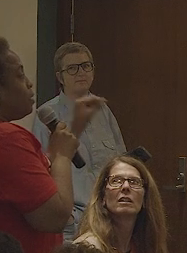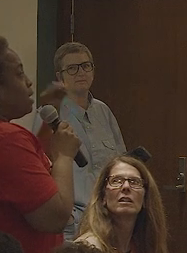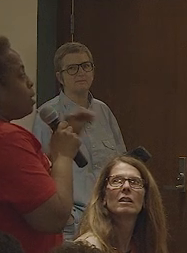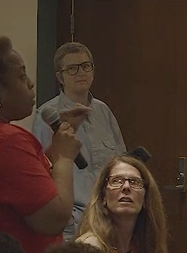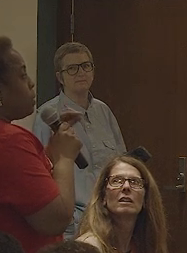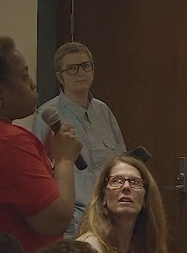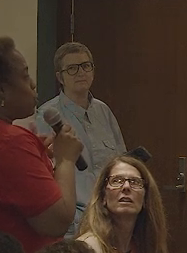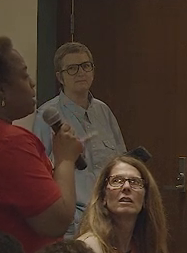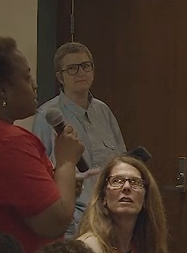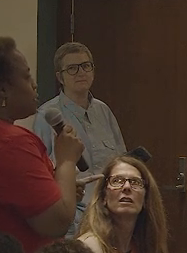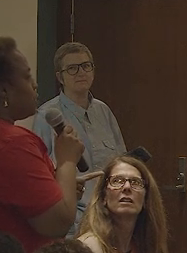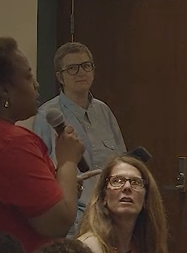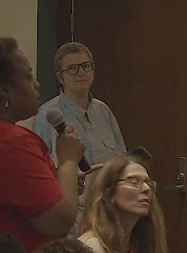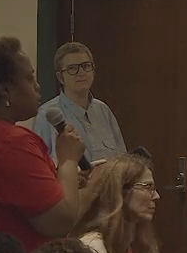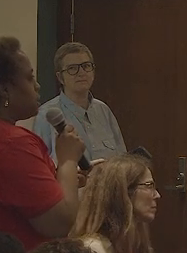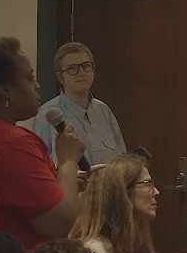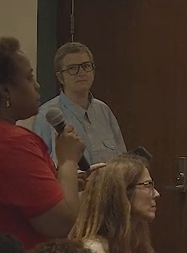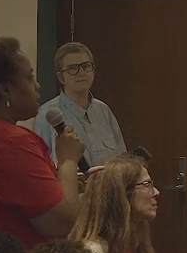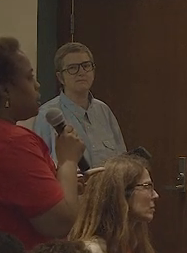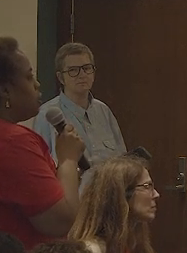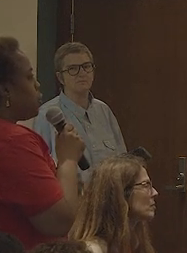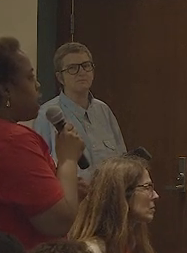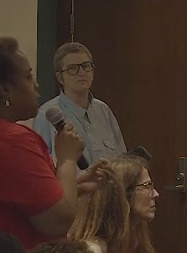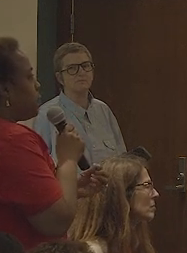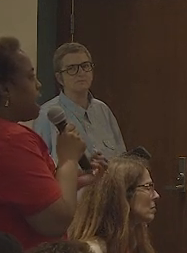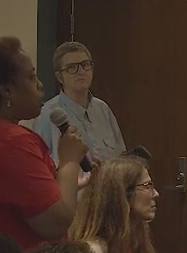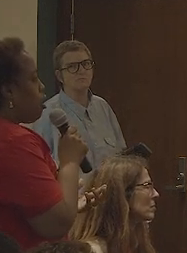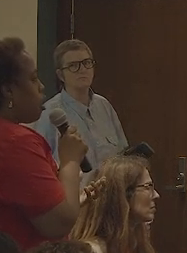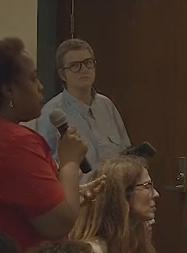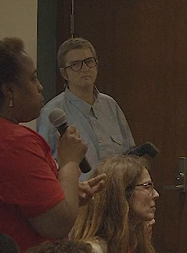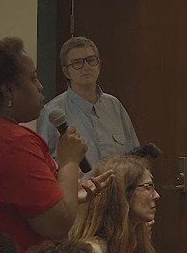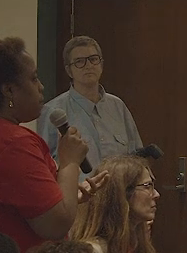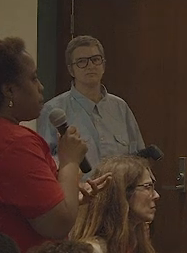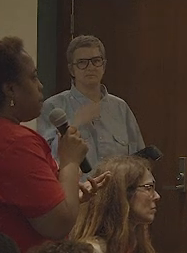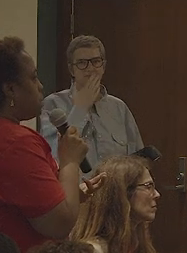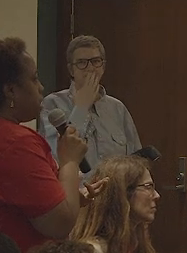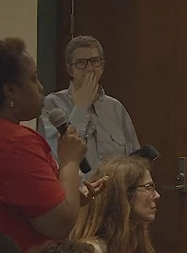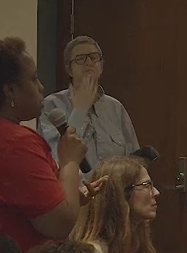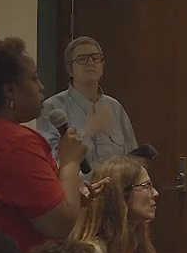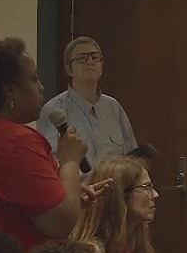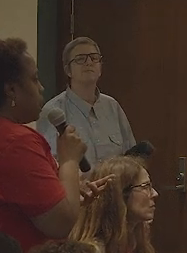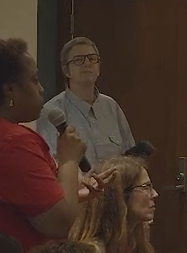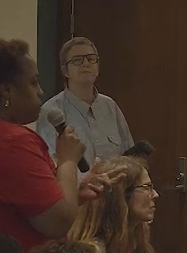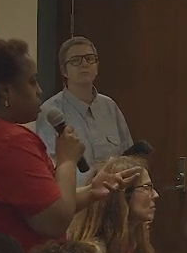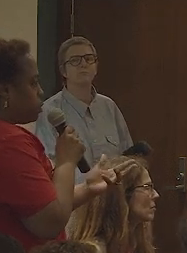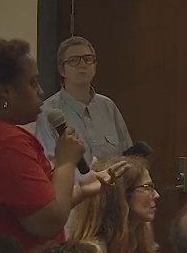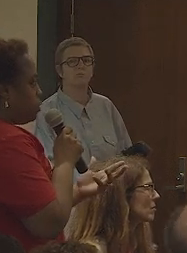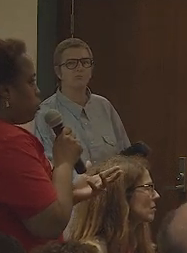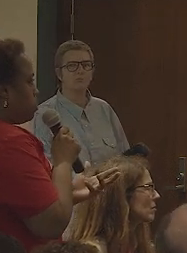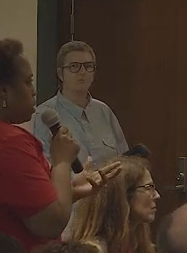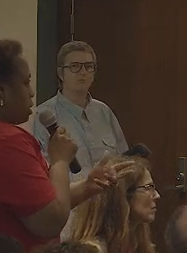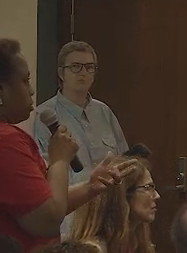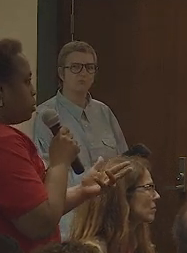member, other NRA members is going to listen to me. You understand what I'm saying? So if I give up that card, then I won't have the conversation. I'll have a conversation